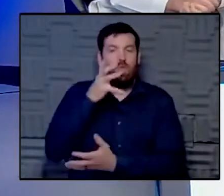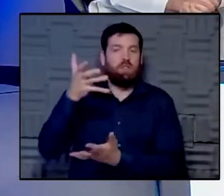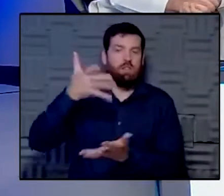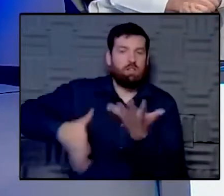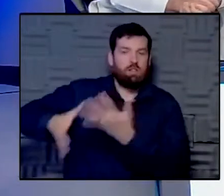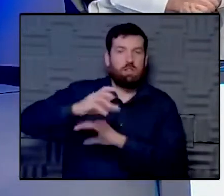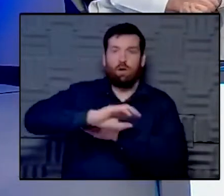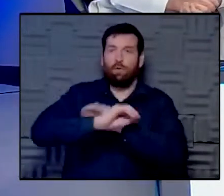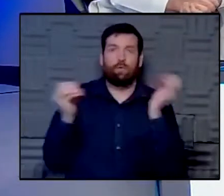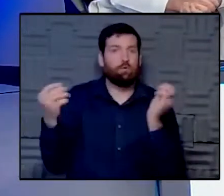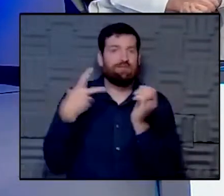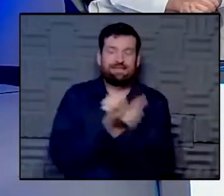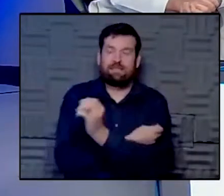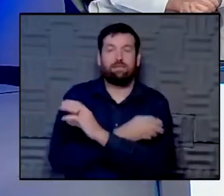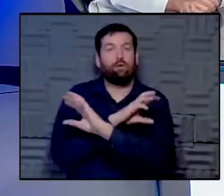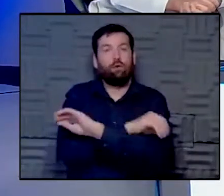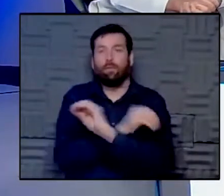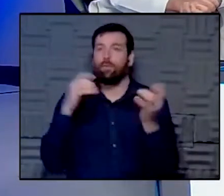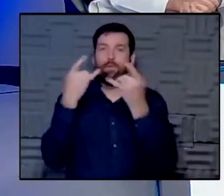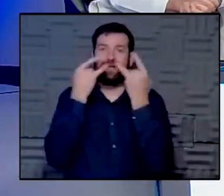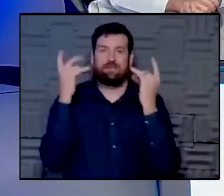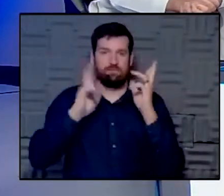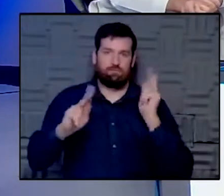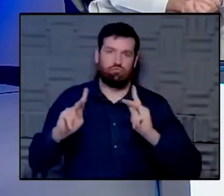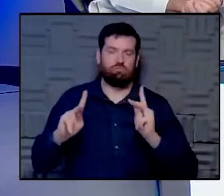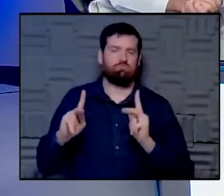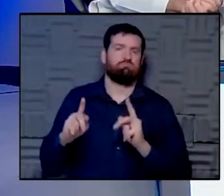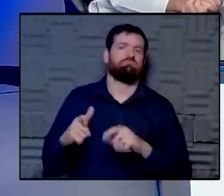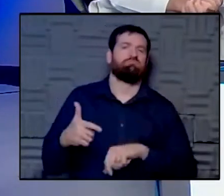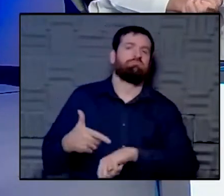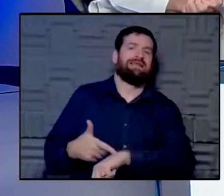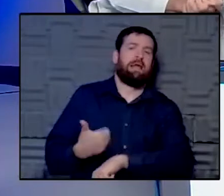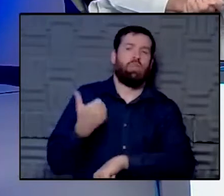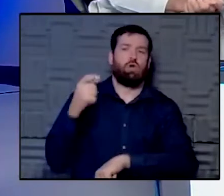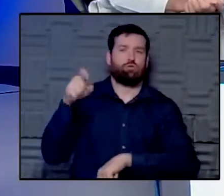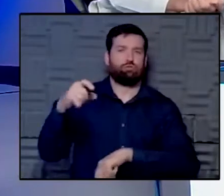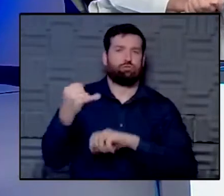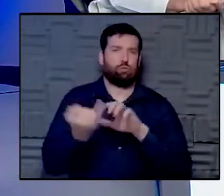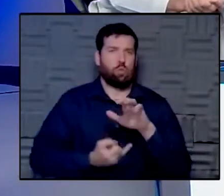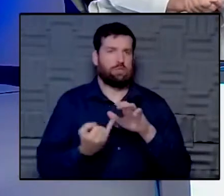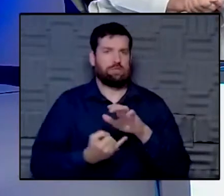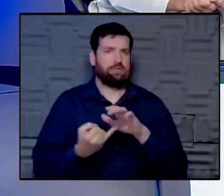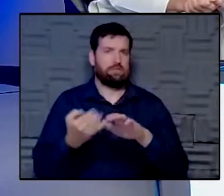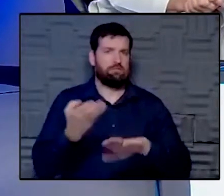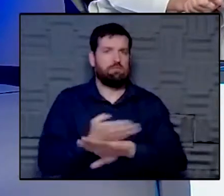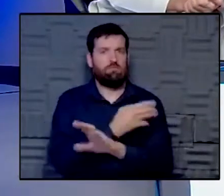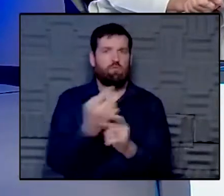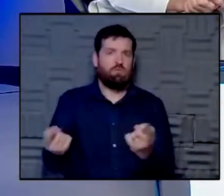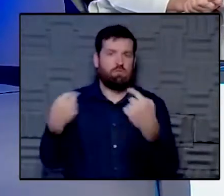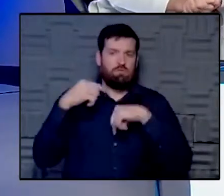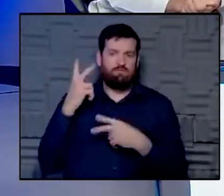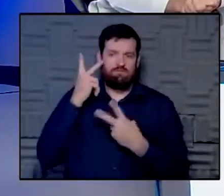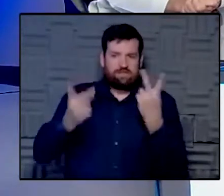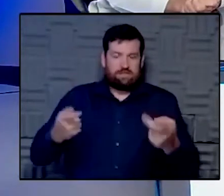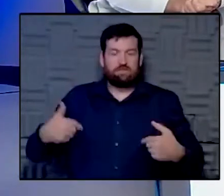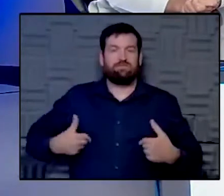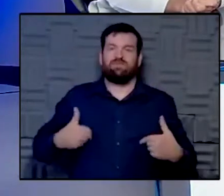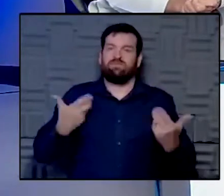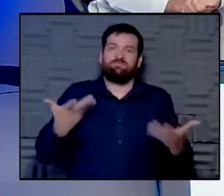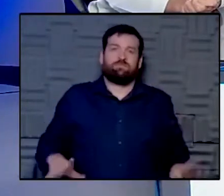unmasked, unvaccinated people. How long does she need to quarantine before coming to see us? I am